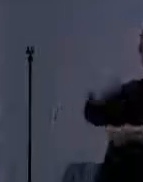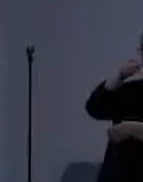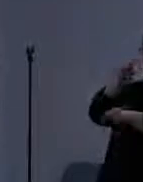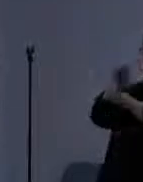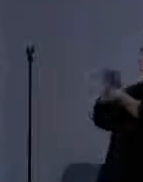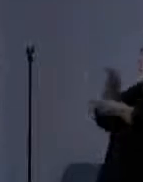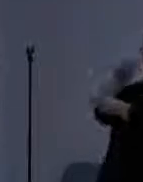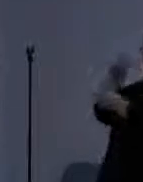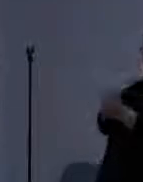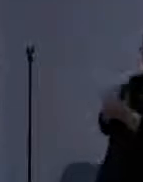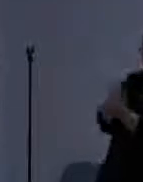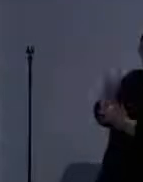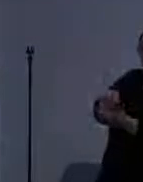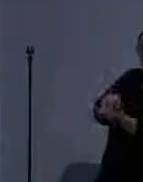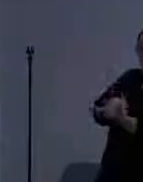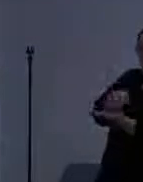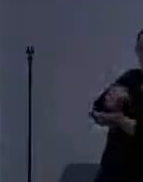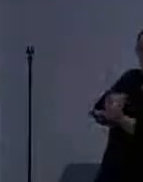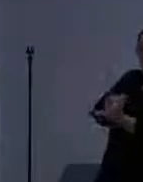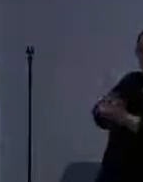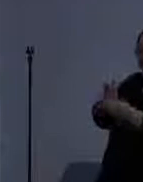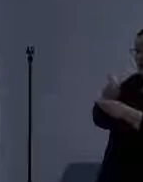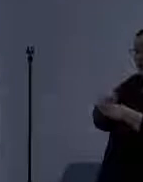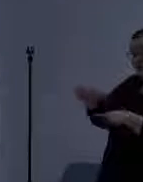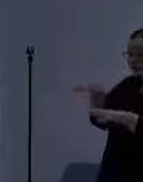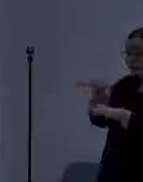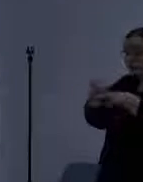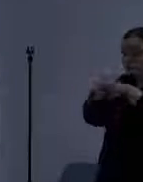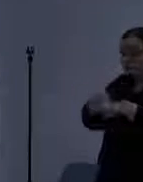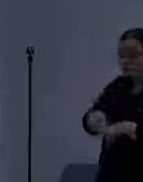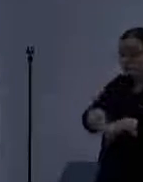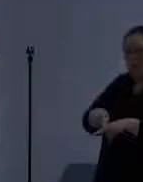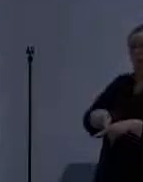of why we have the Quality and Safeguards Commission coming in.